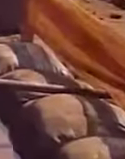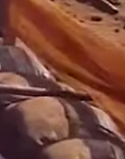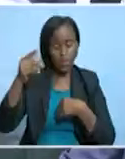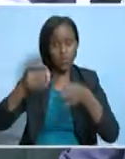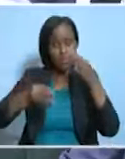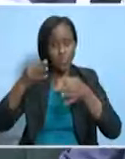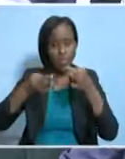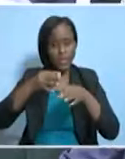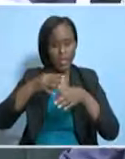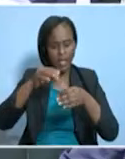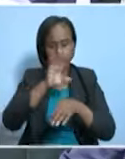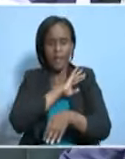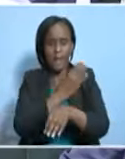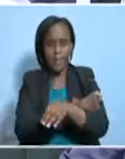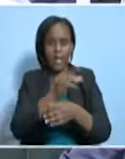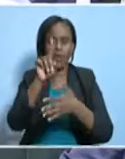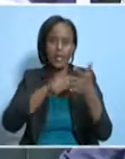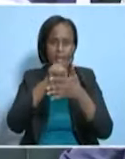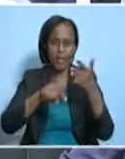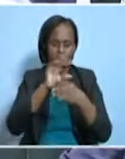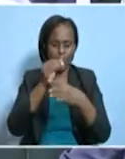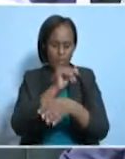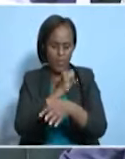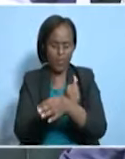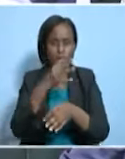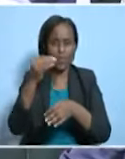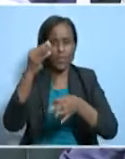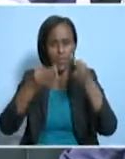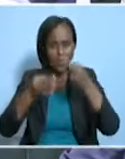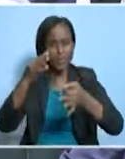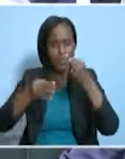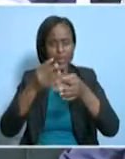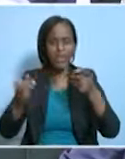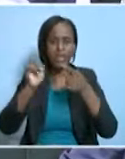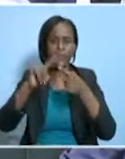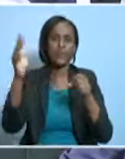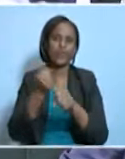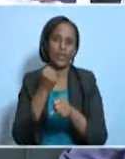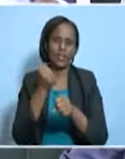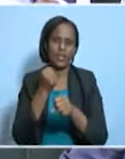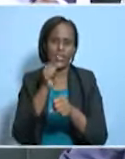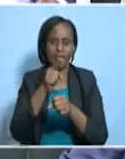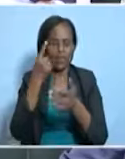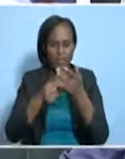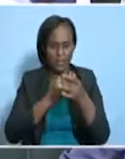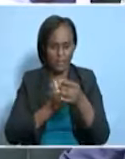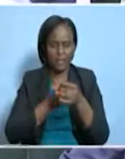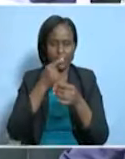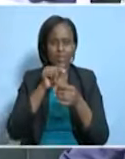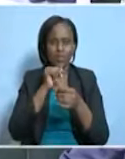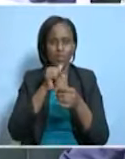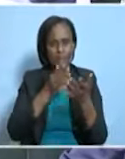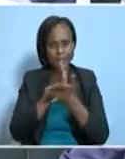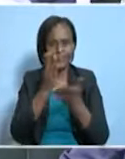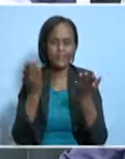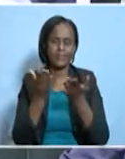Zambians. Meanwhile, Mrs. Nalumango said the Ministry of Home Affairs and Internal Security will be engaged on